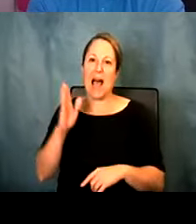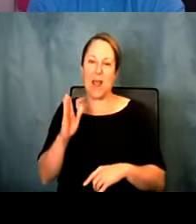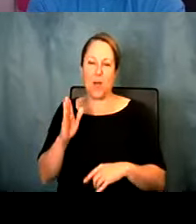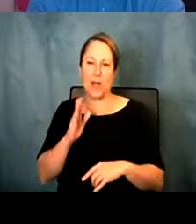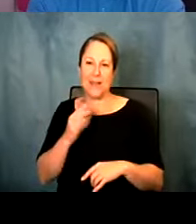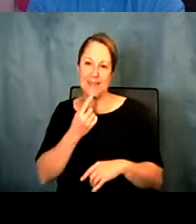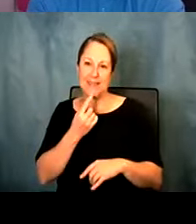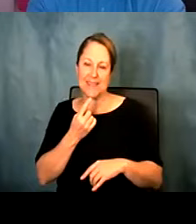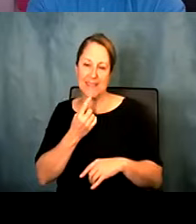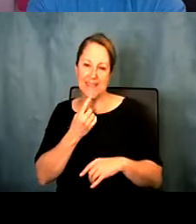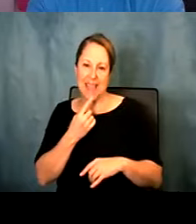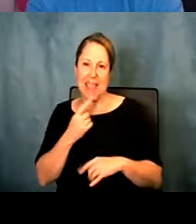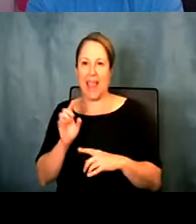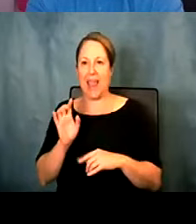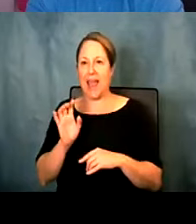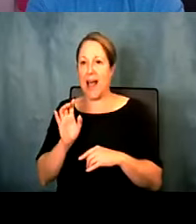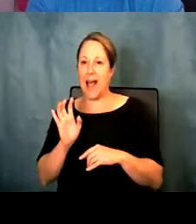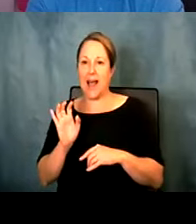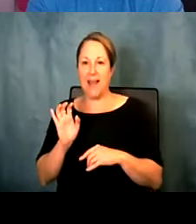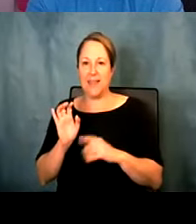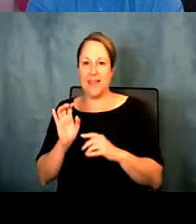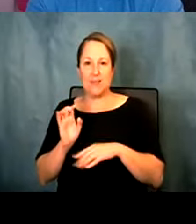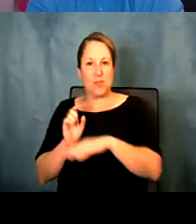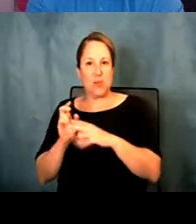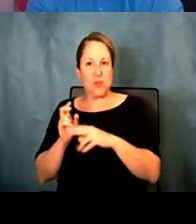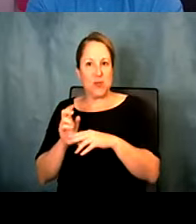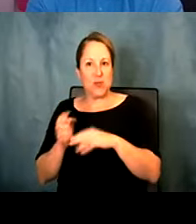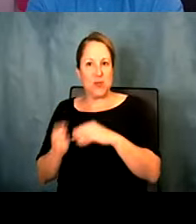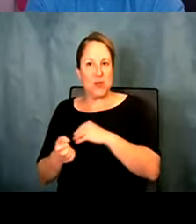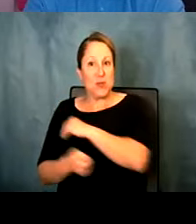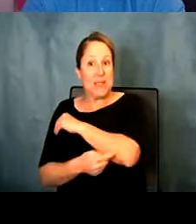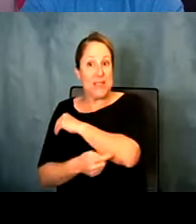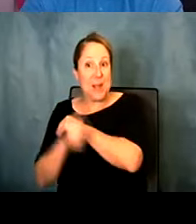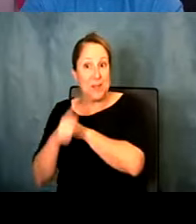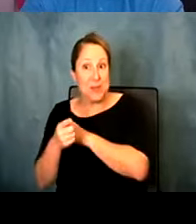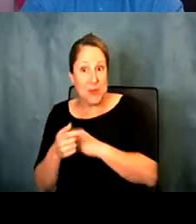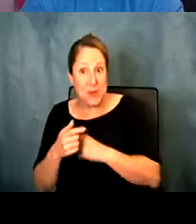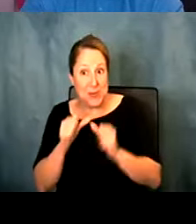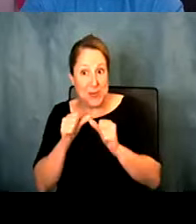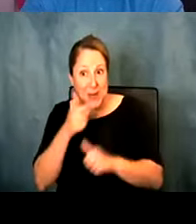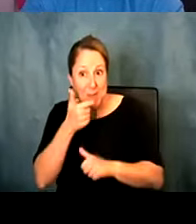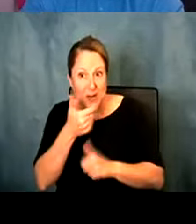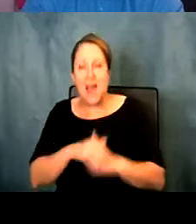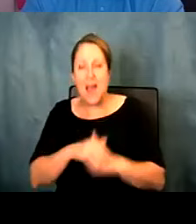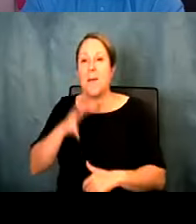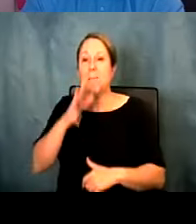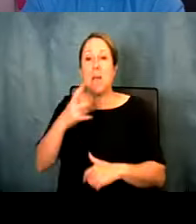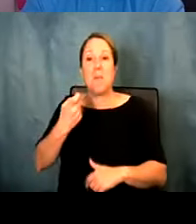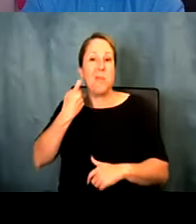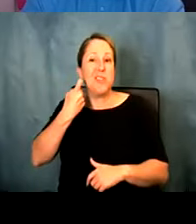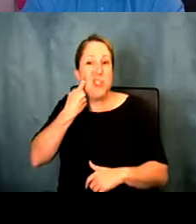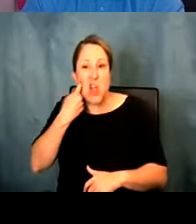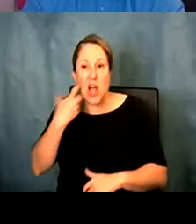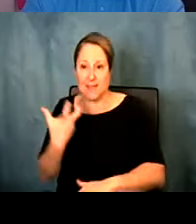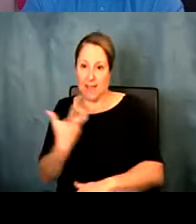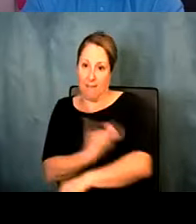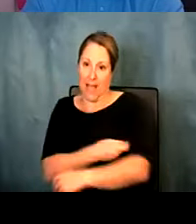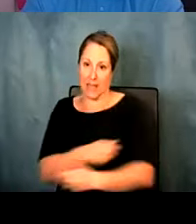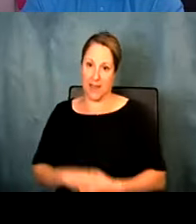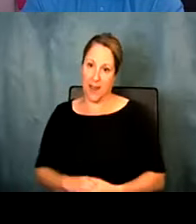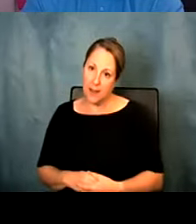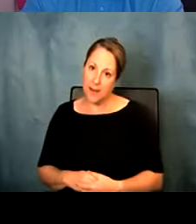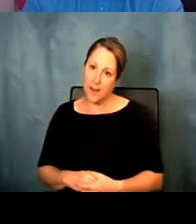question kind of as a teaser. And what I've had to learn personally, my mom just got vaccinated. You guys, I have been doing these